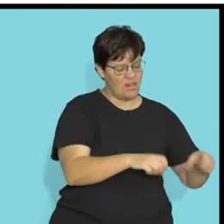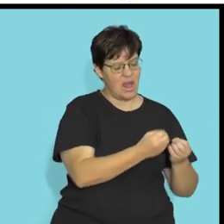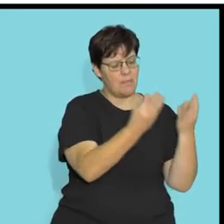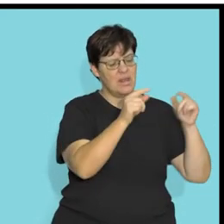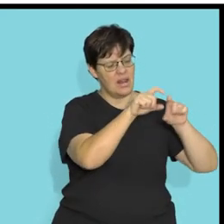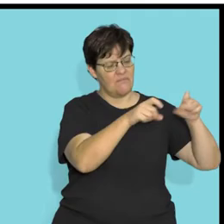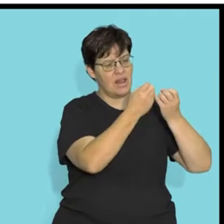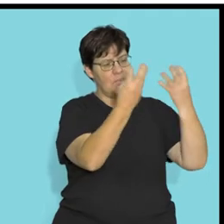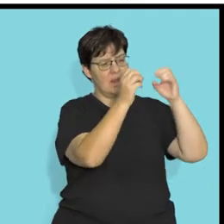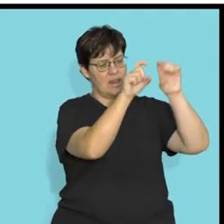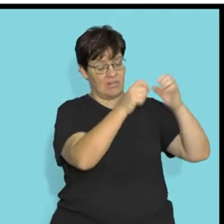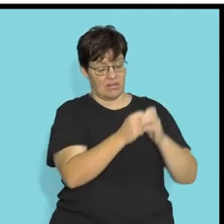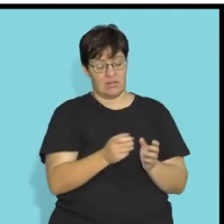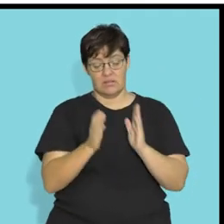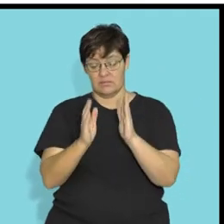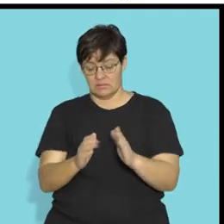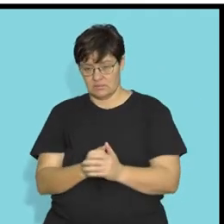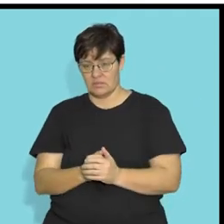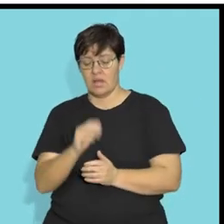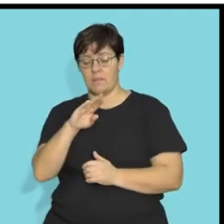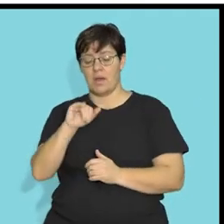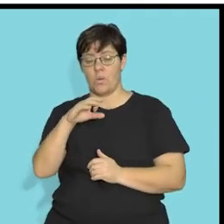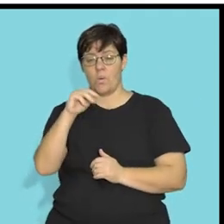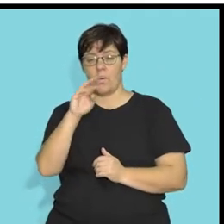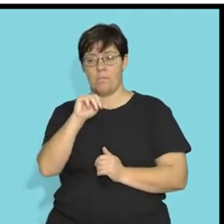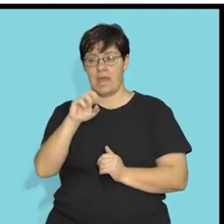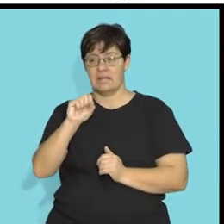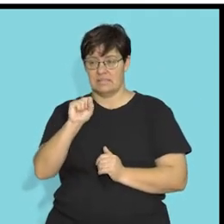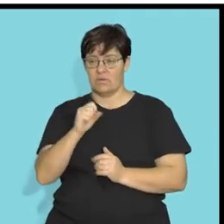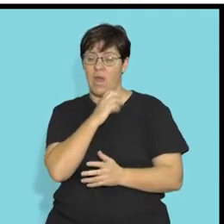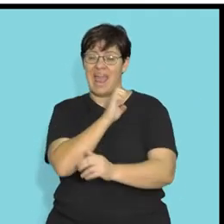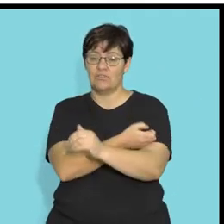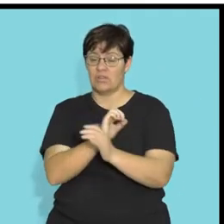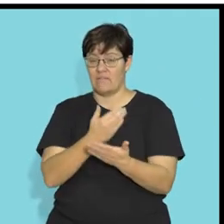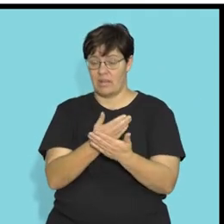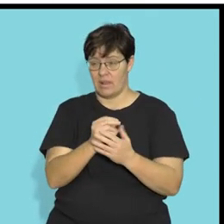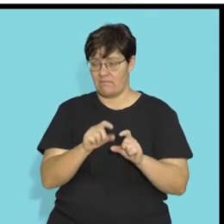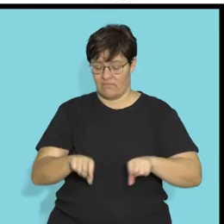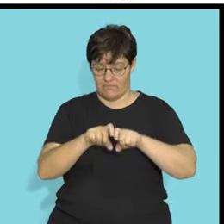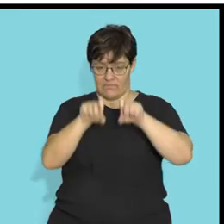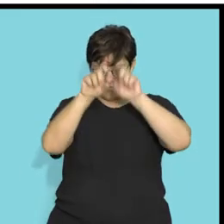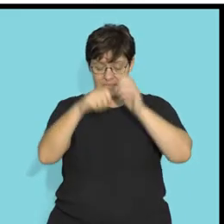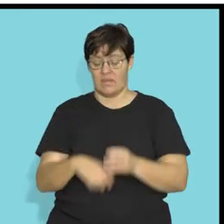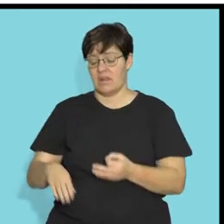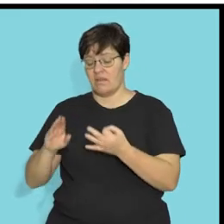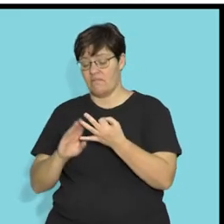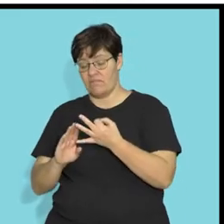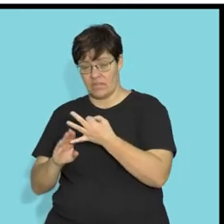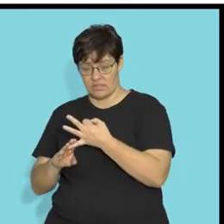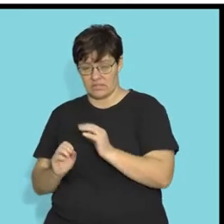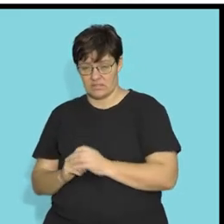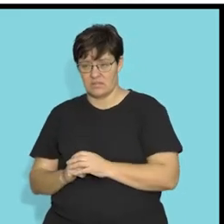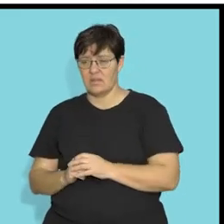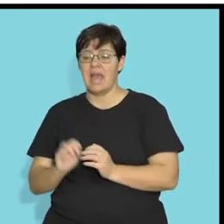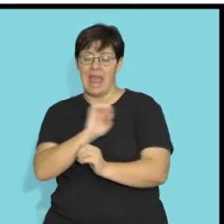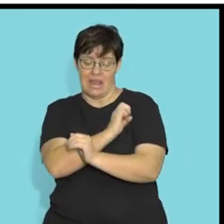levels. The other that shows the biomass, or the amount of energy available. And the other shows you, as I mentioned,